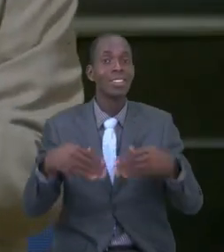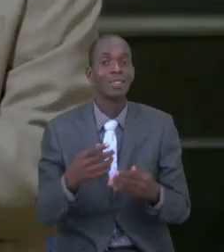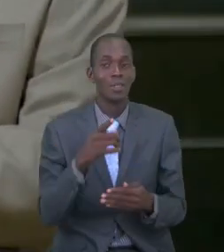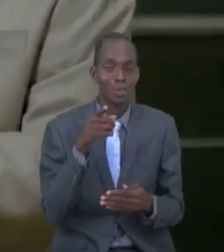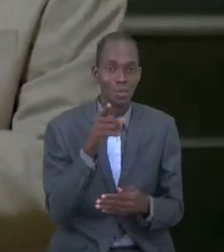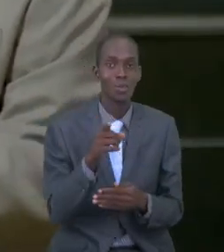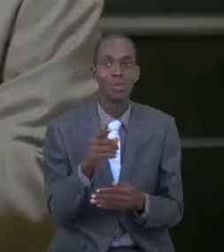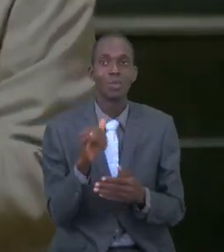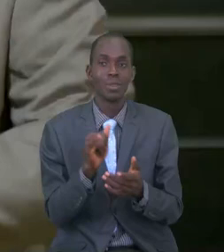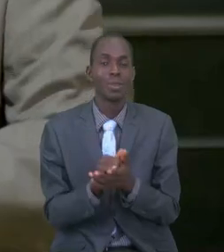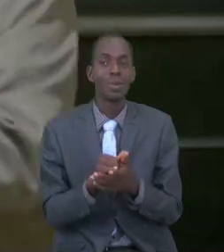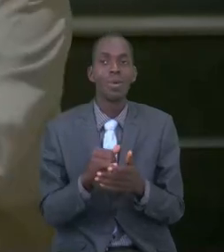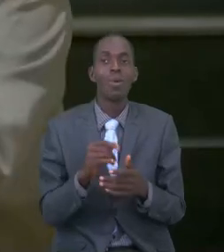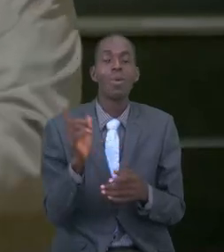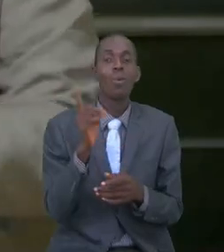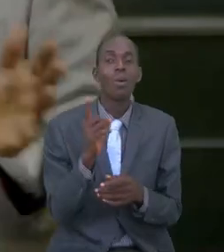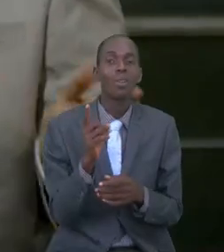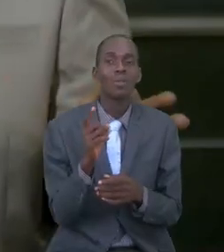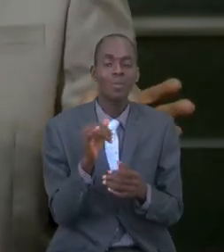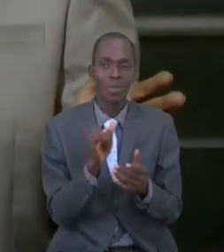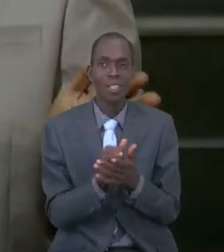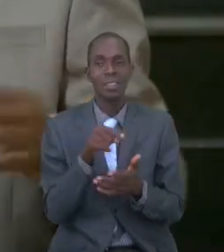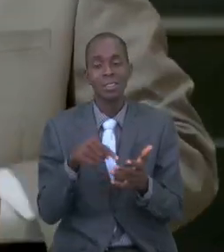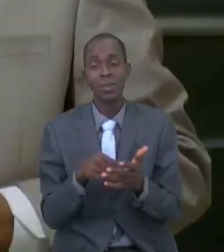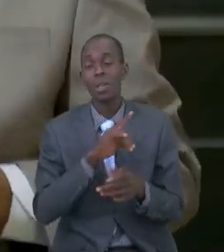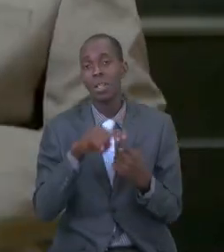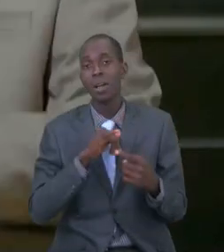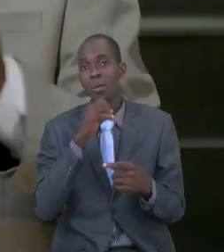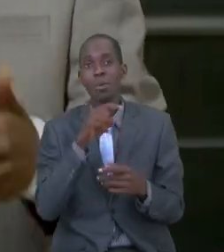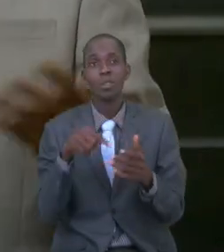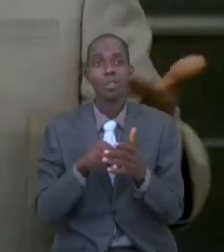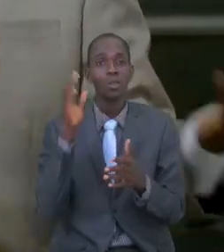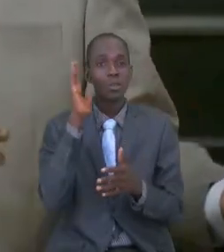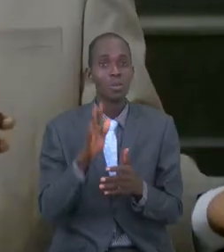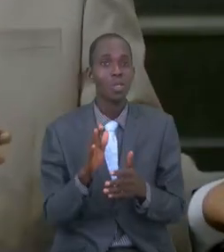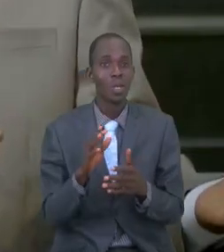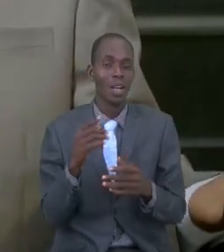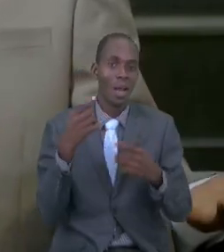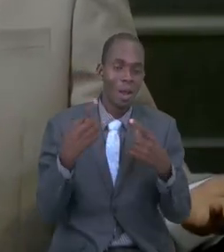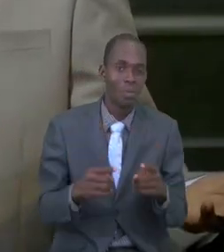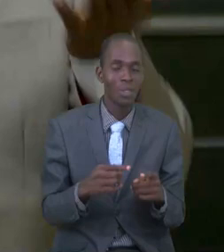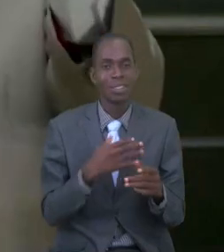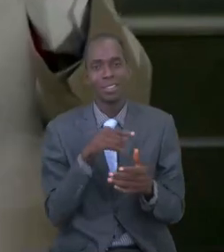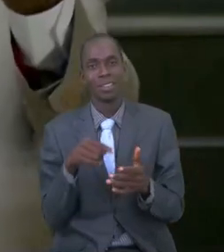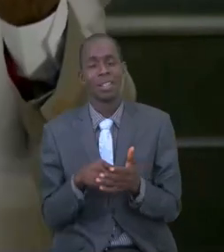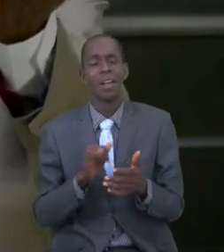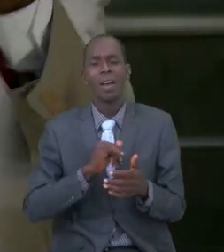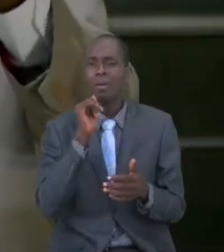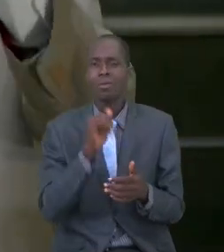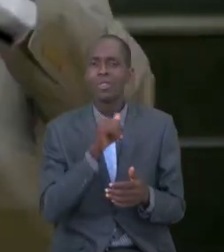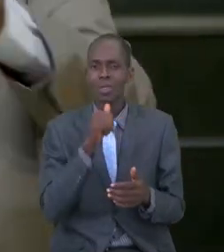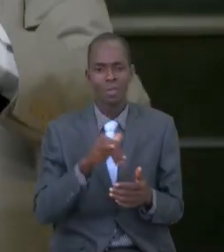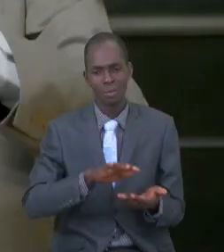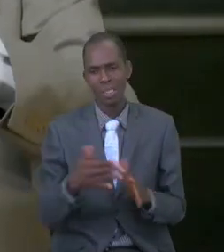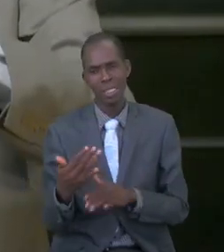am old, then this will happen, this will happen. And I'm not there yet. Herod